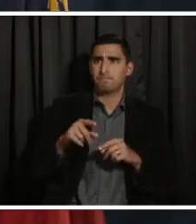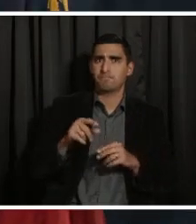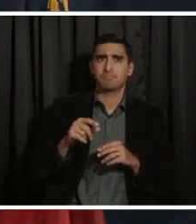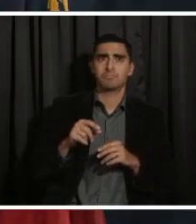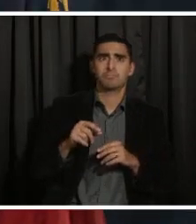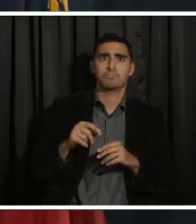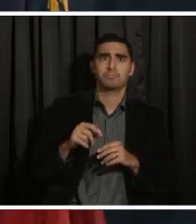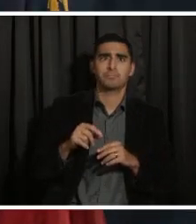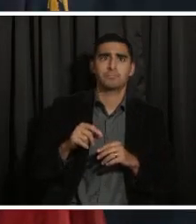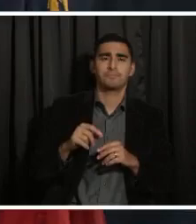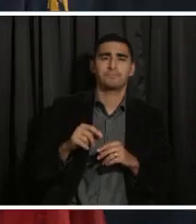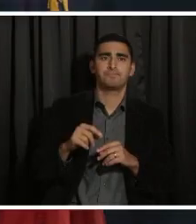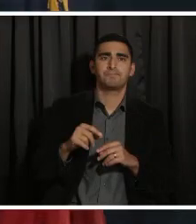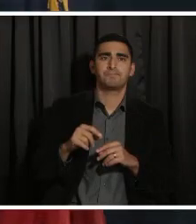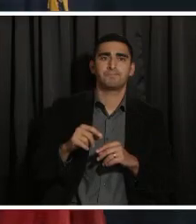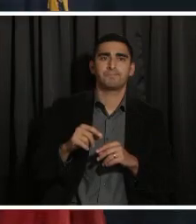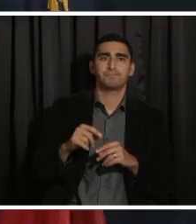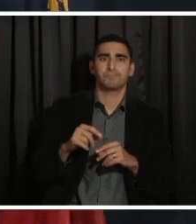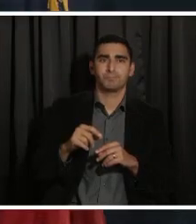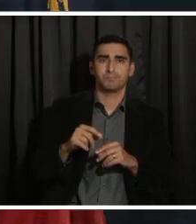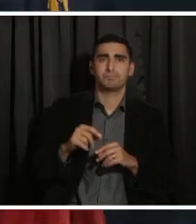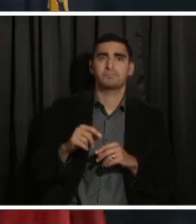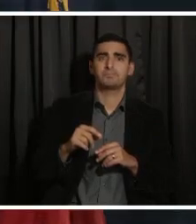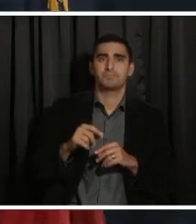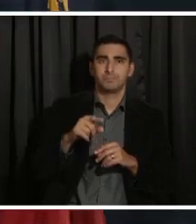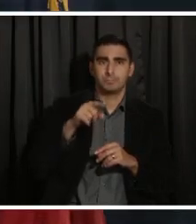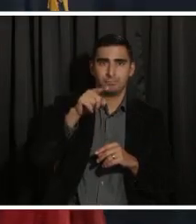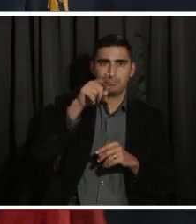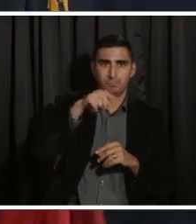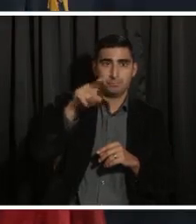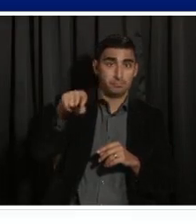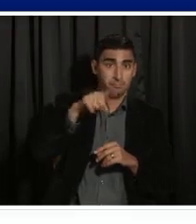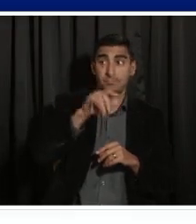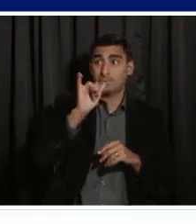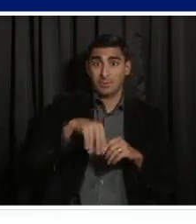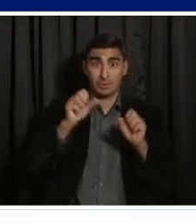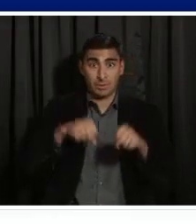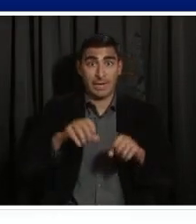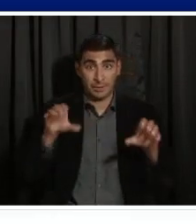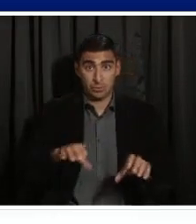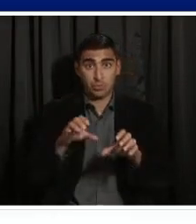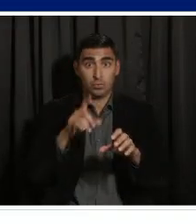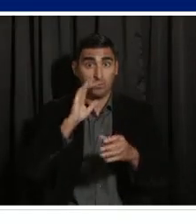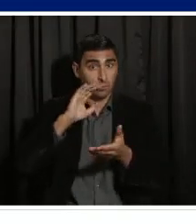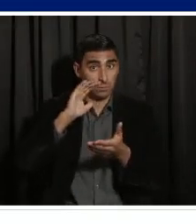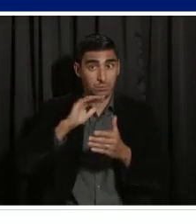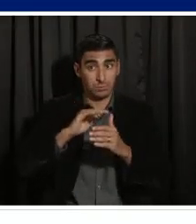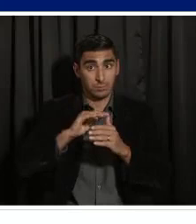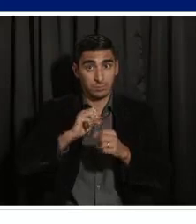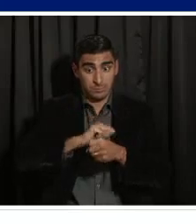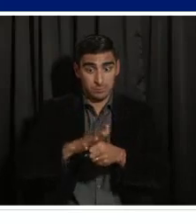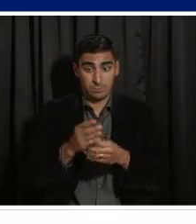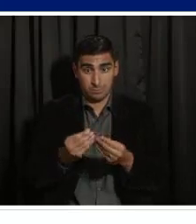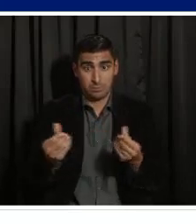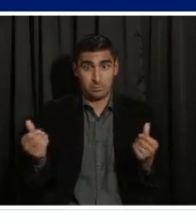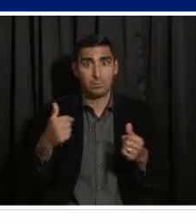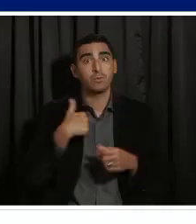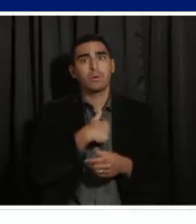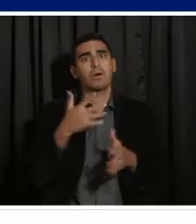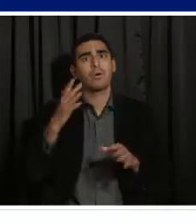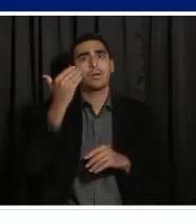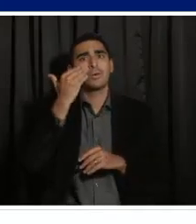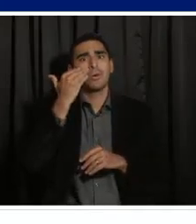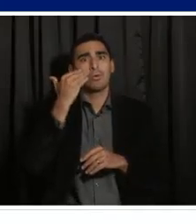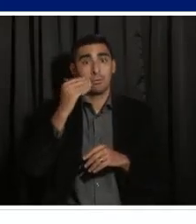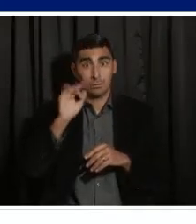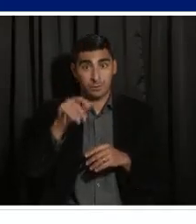show. Next one. Yeah. So these are the things that you can do. We know what people can do to reduce their